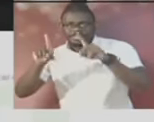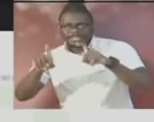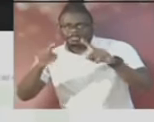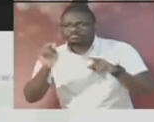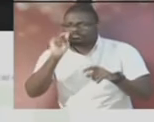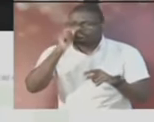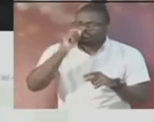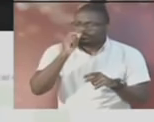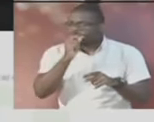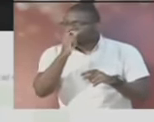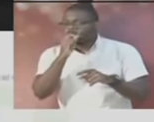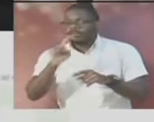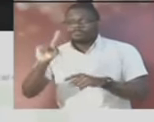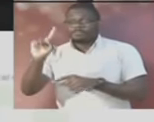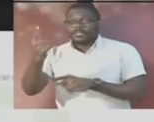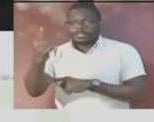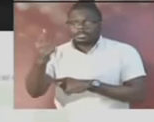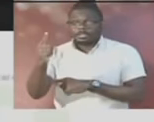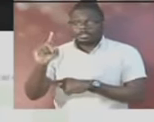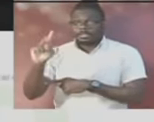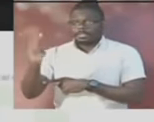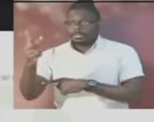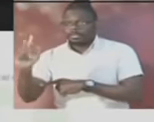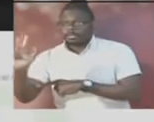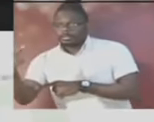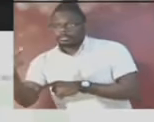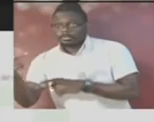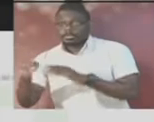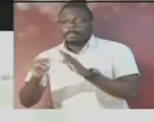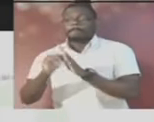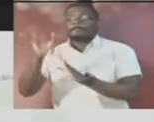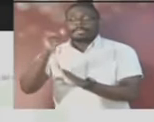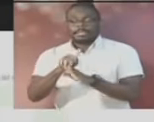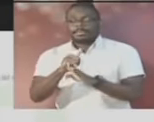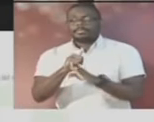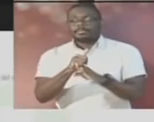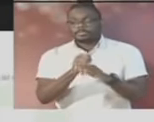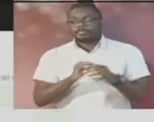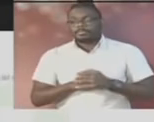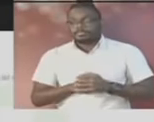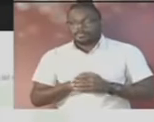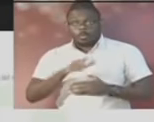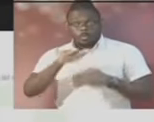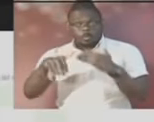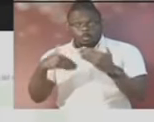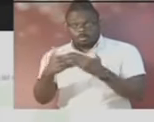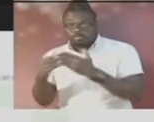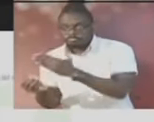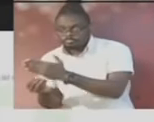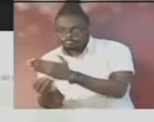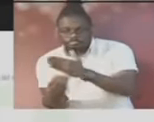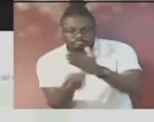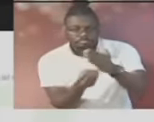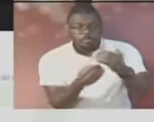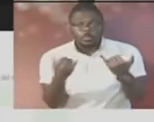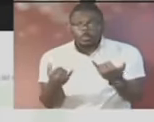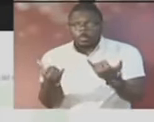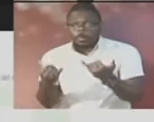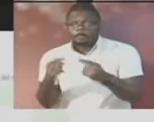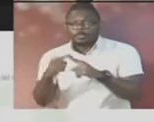1st and 3rd of May 2021. This takes the total number of active cases